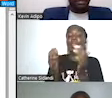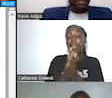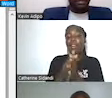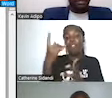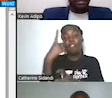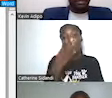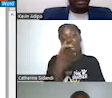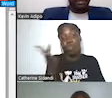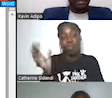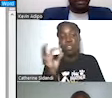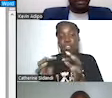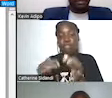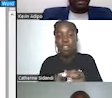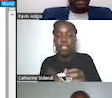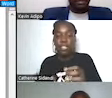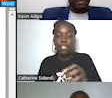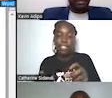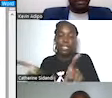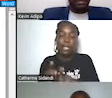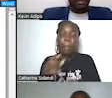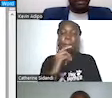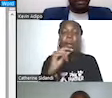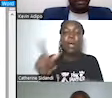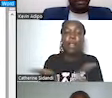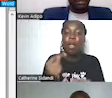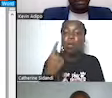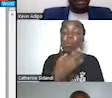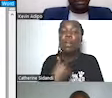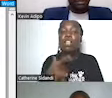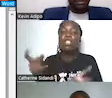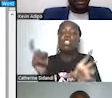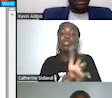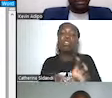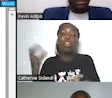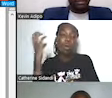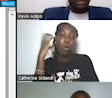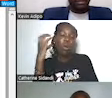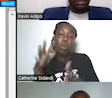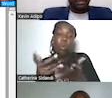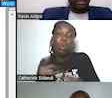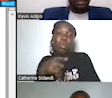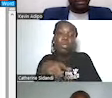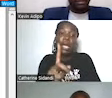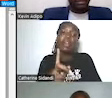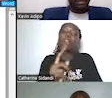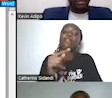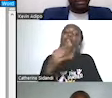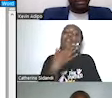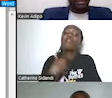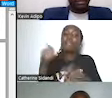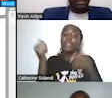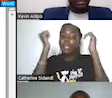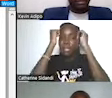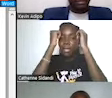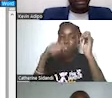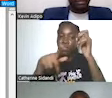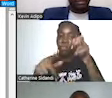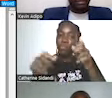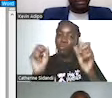have a sister or a brother who's looking to join college, or you yourself is looking to study, you can get in touch with